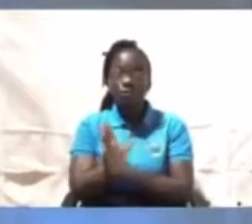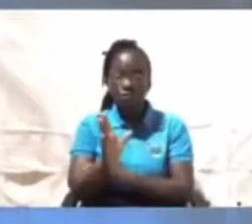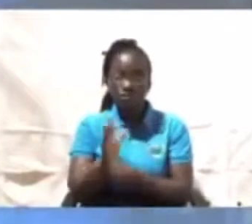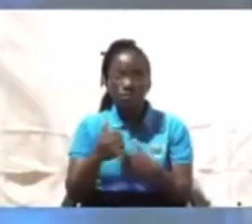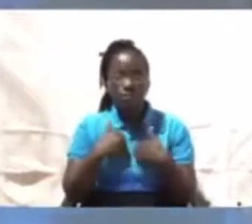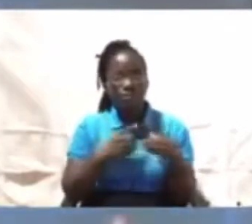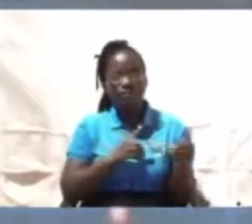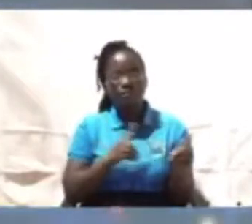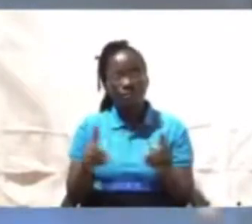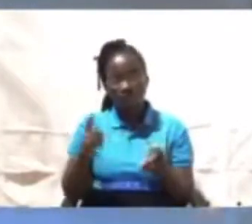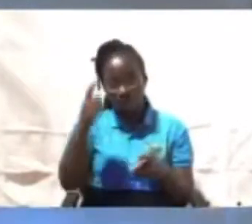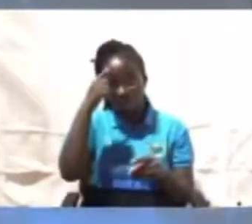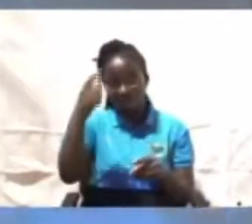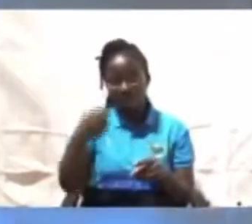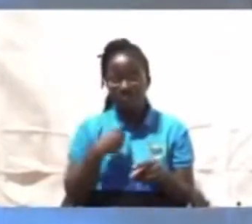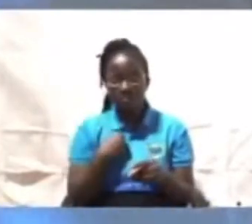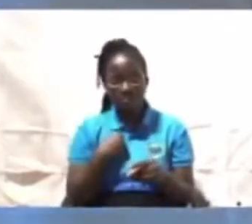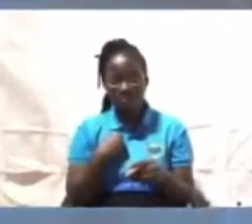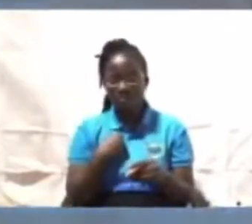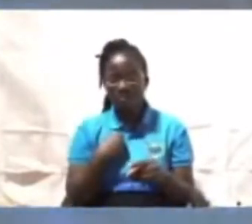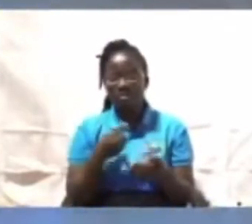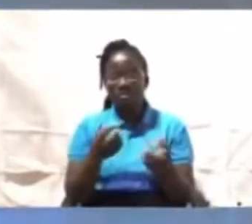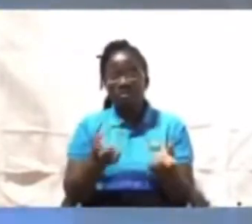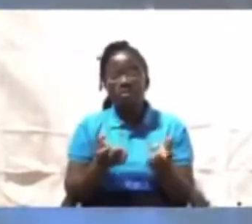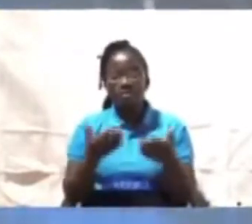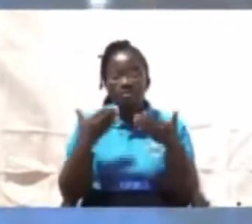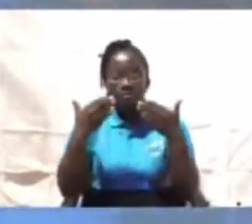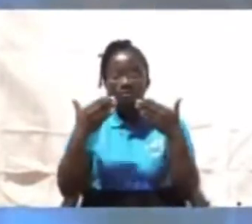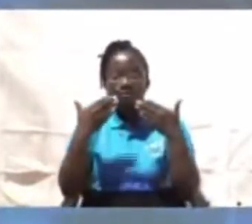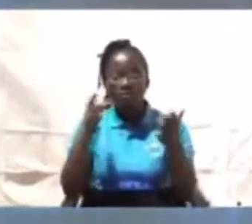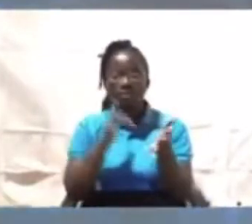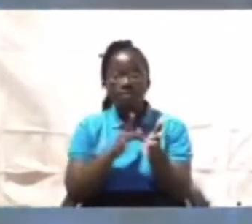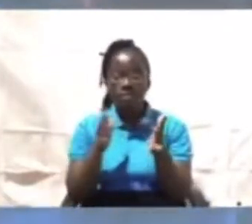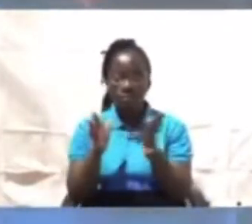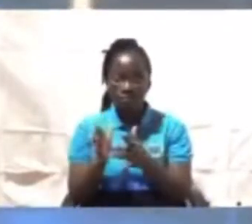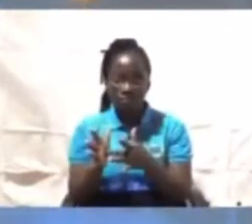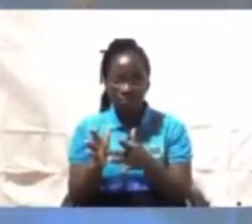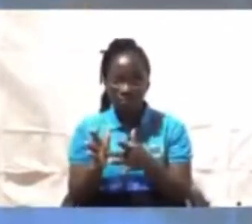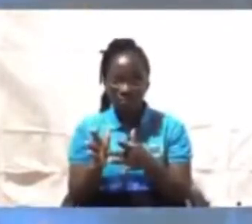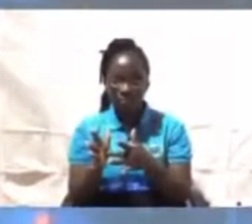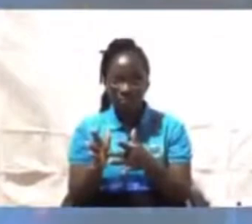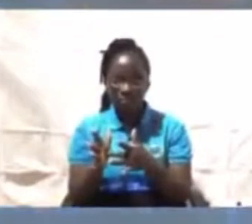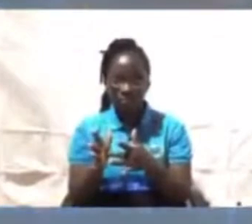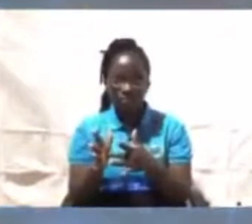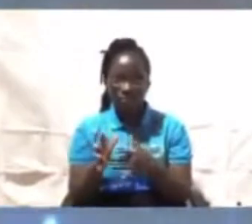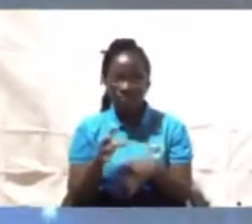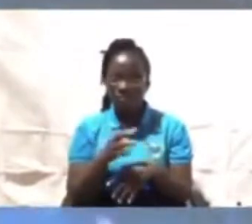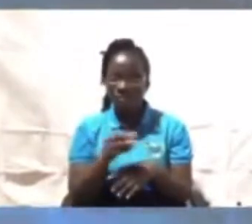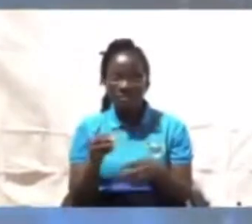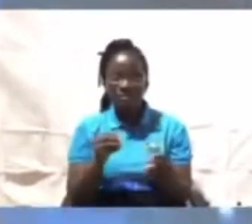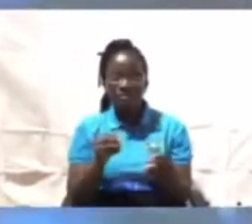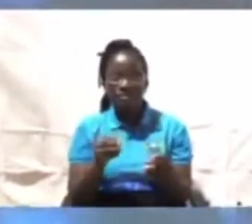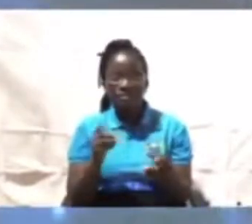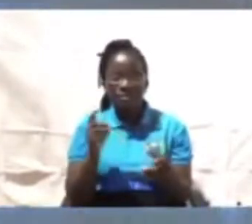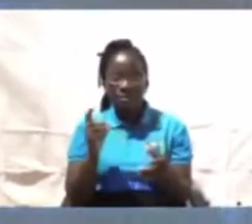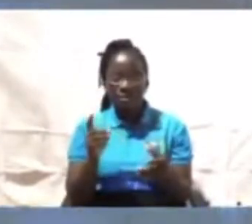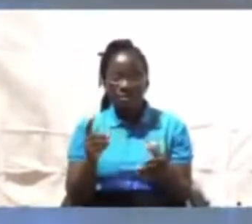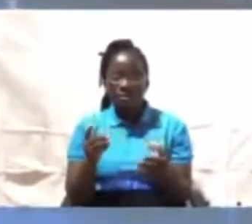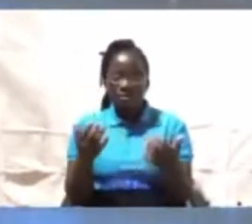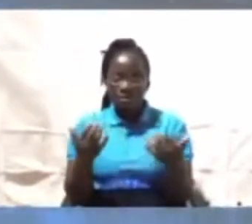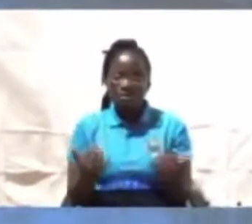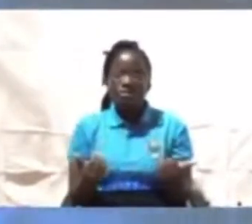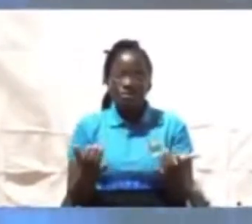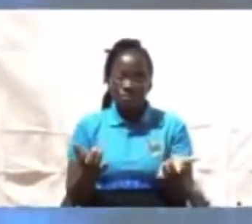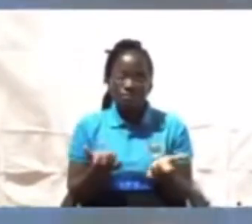ayamame. Mika orua Jesus. Ayamame, ayakumakpasa mai. Ena nyumbreye mipase